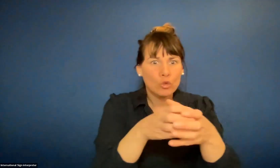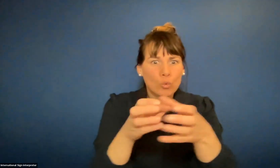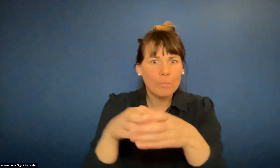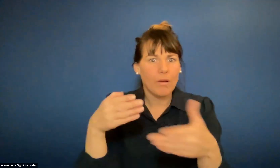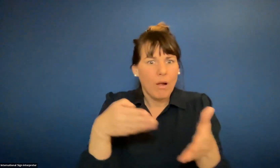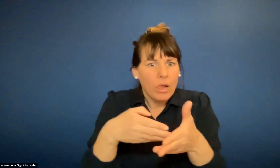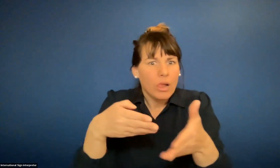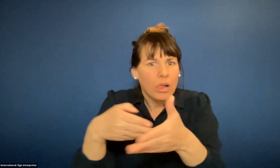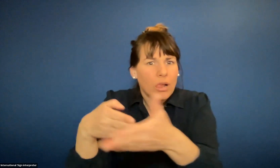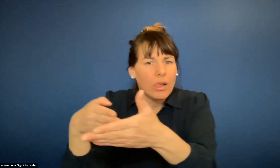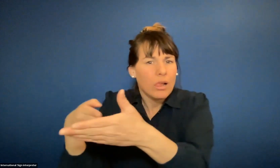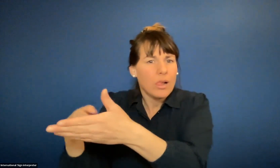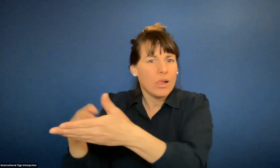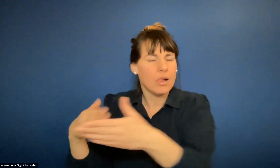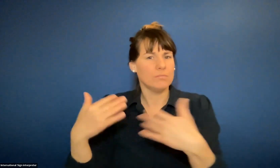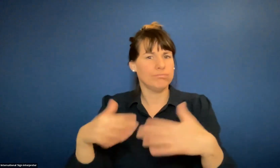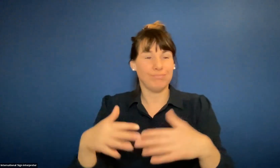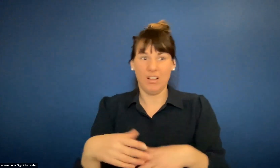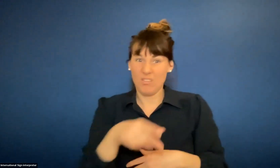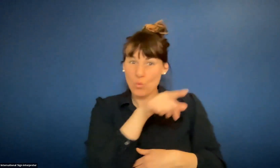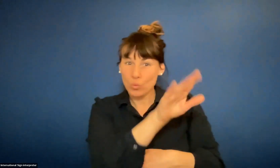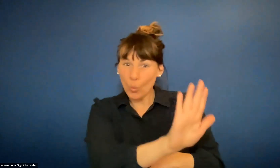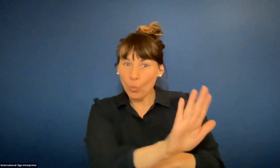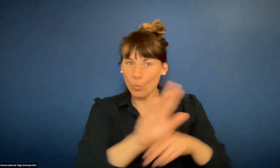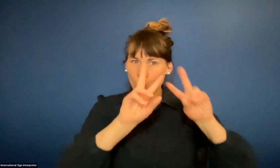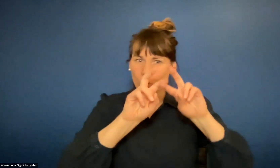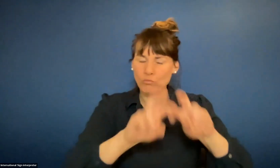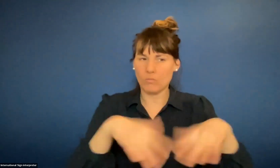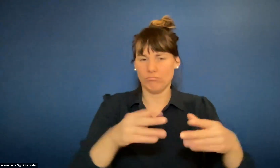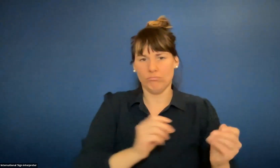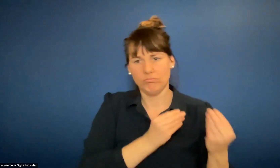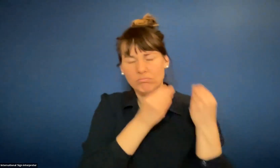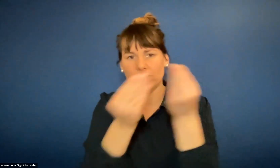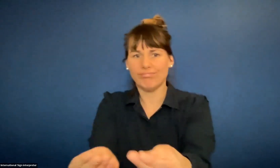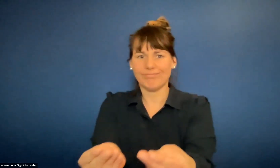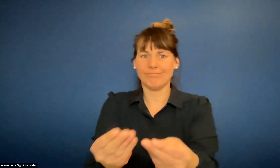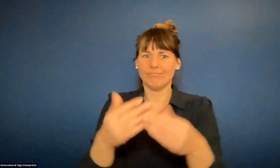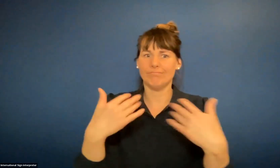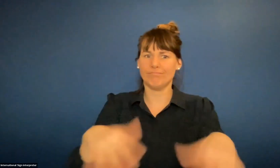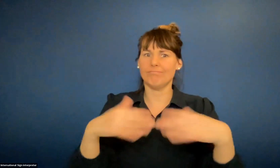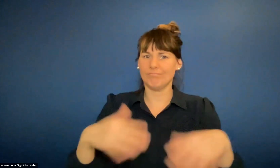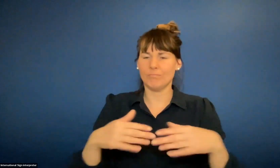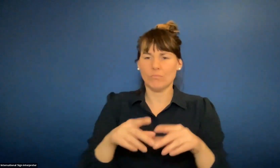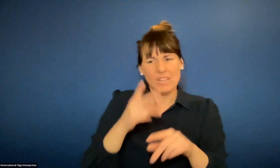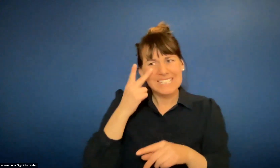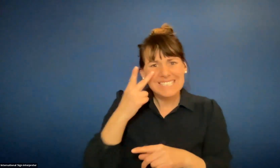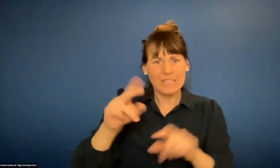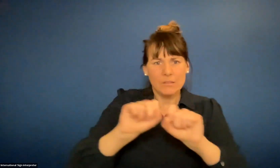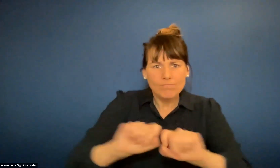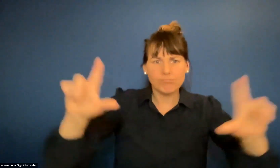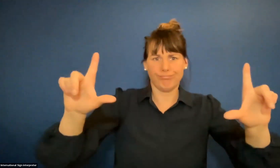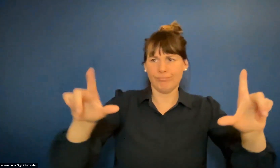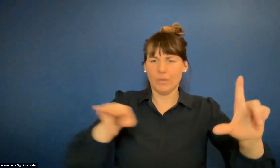to address this, and what has been done and has worked, and what remains to be researched and